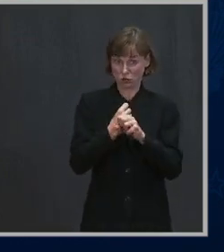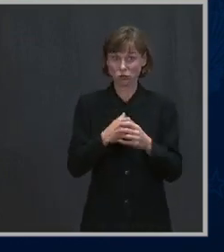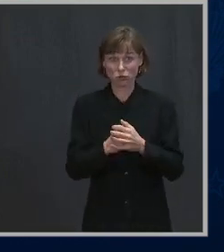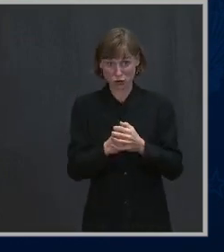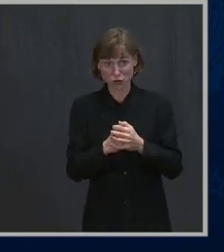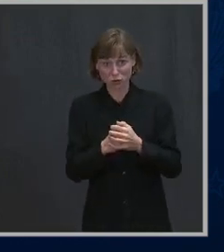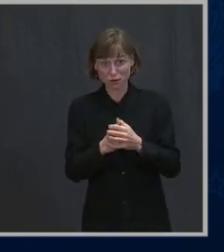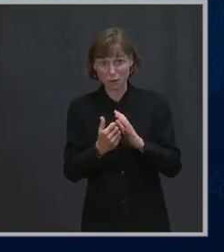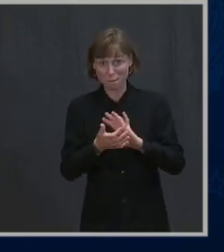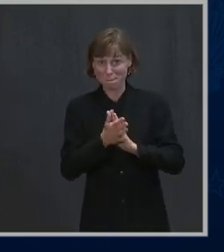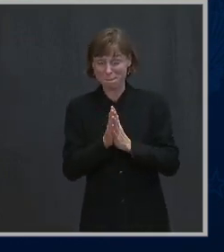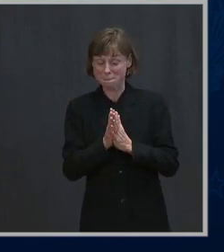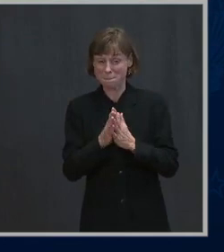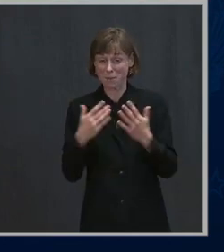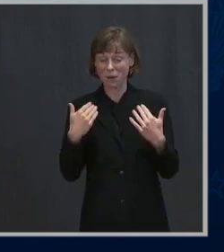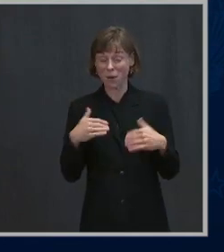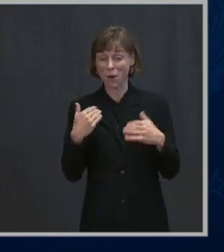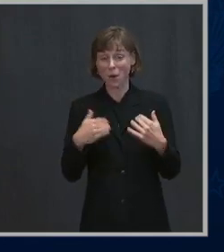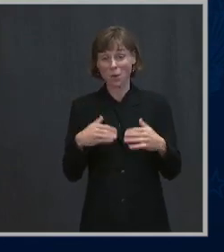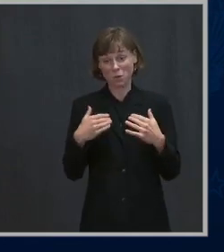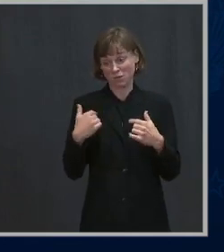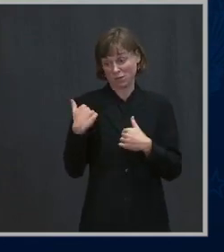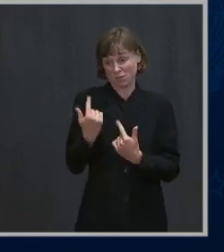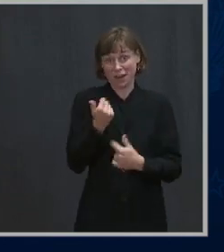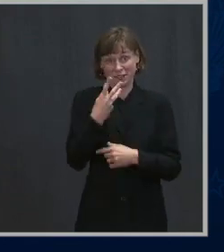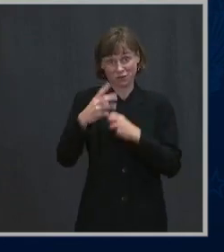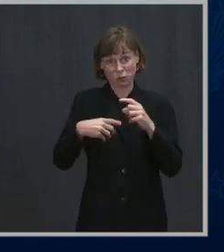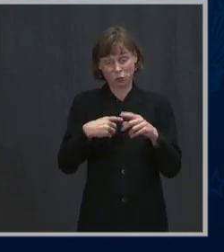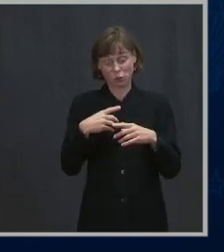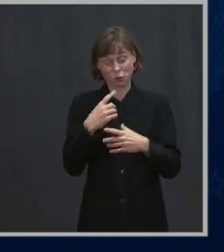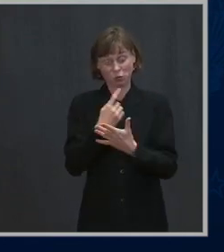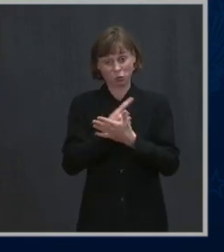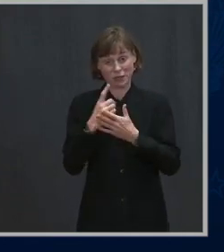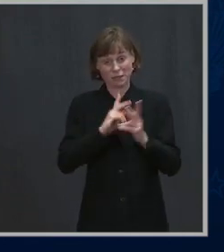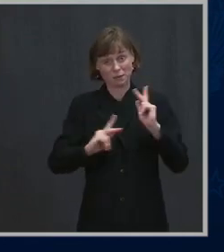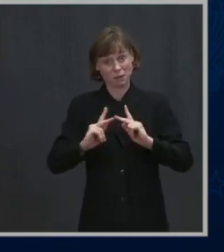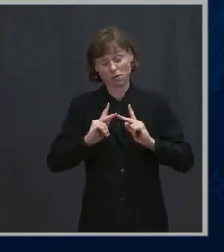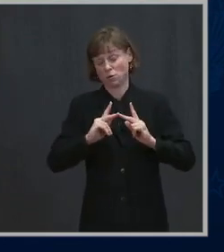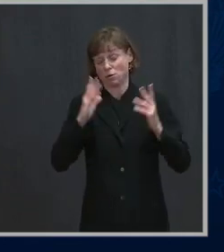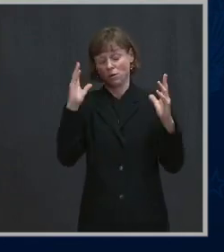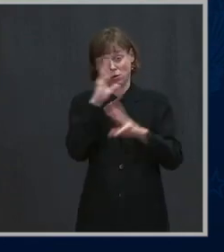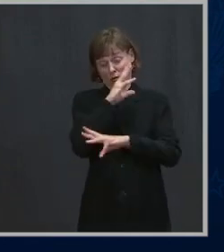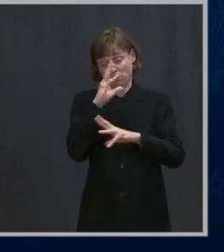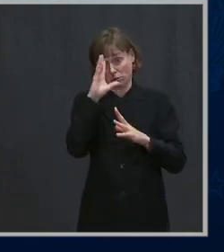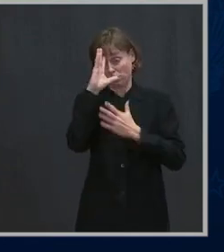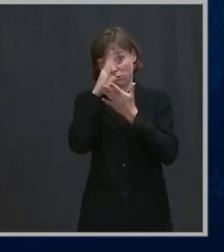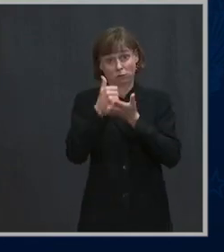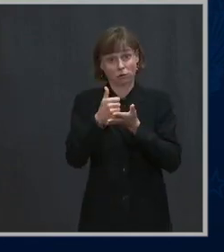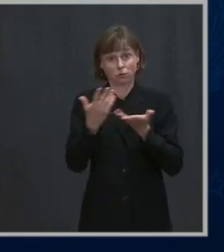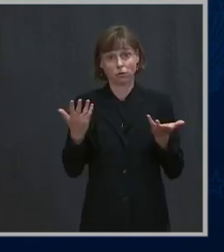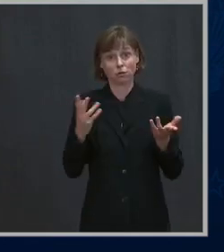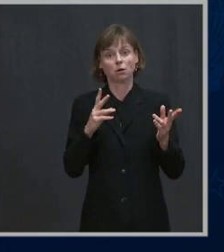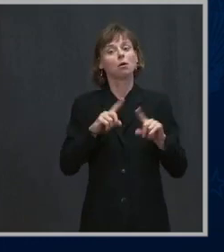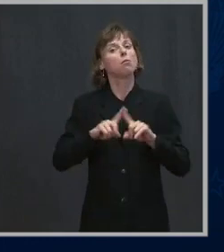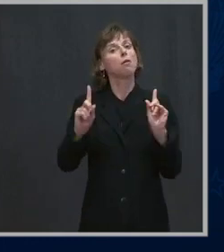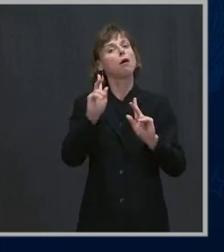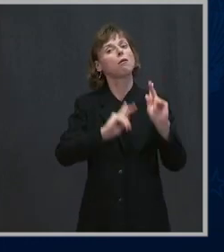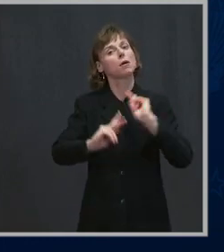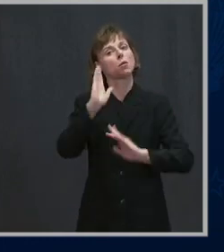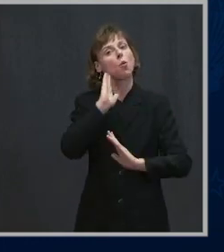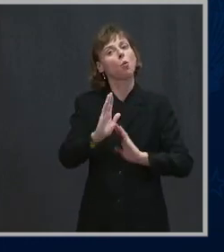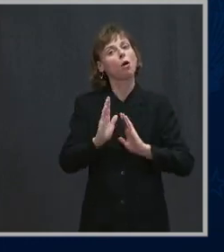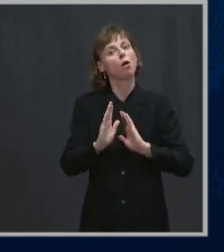brink in the last few weeks the american people are going to merge from this moment stronger more